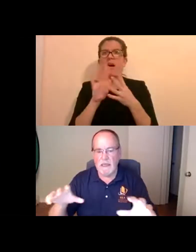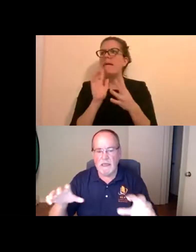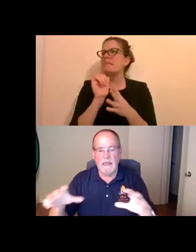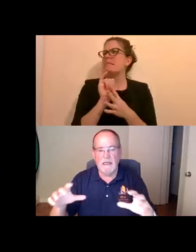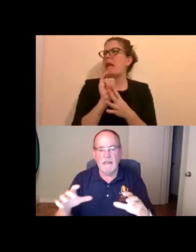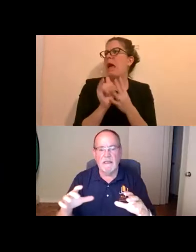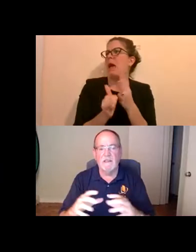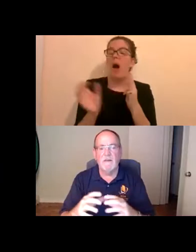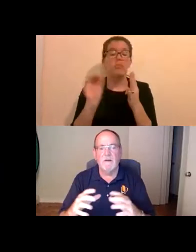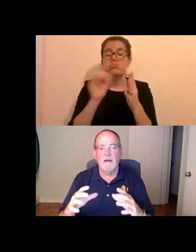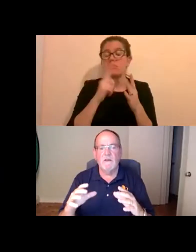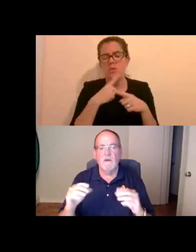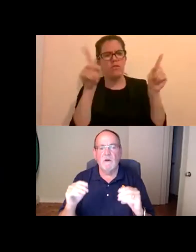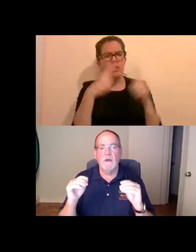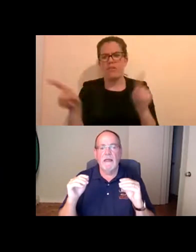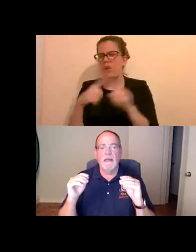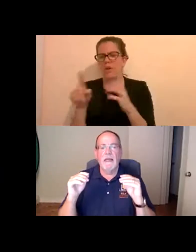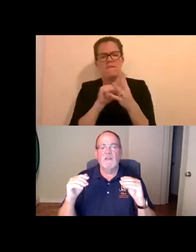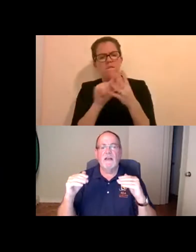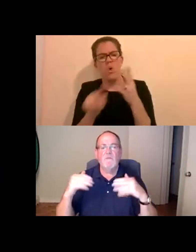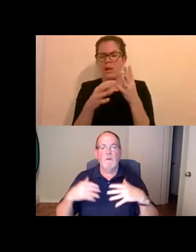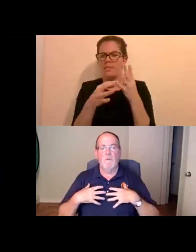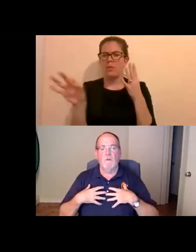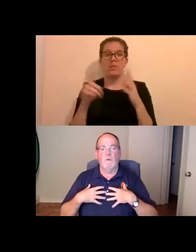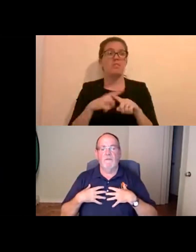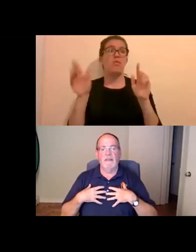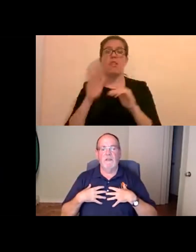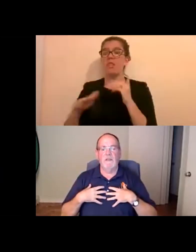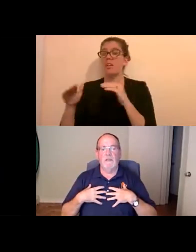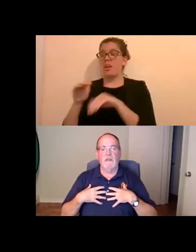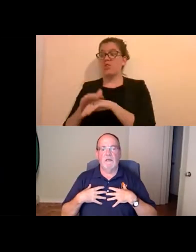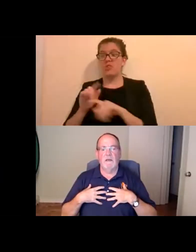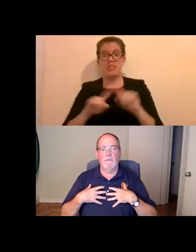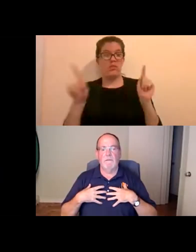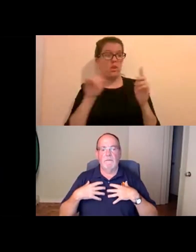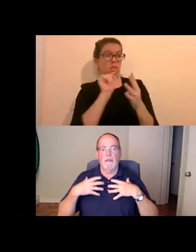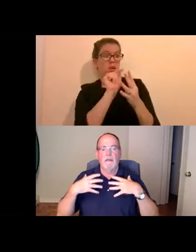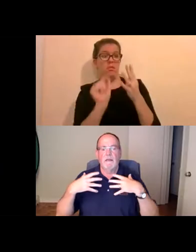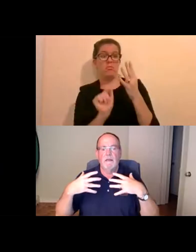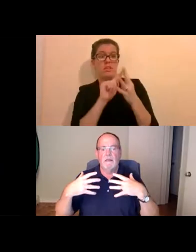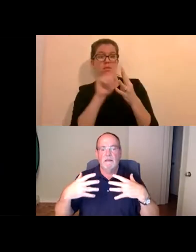similarity in these different areas. So as deaf people were facing